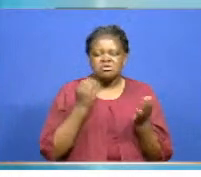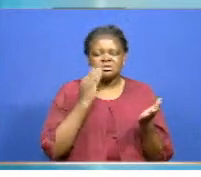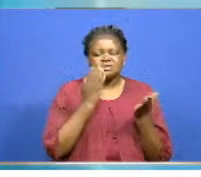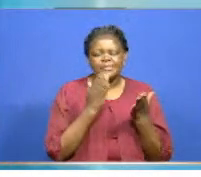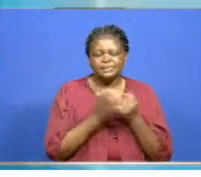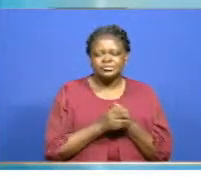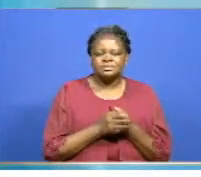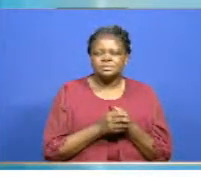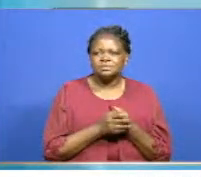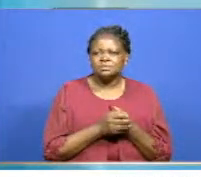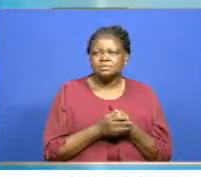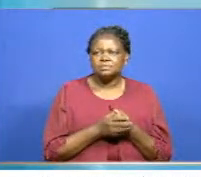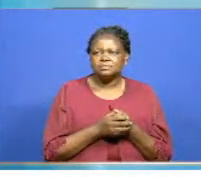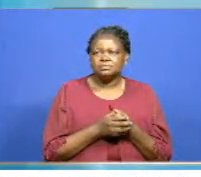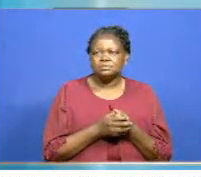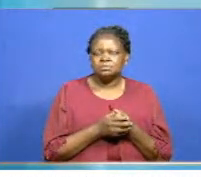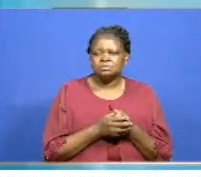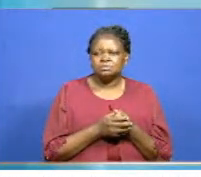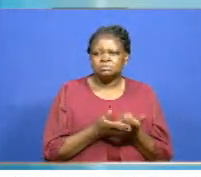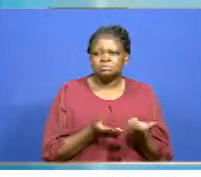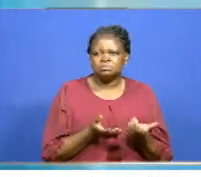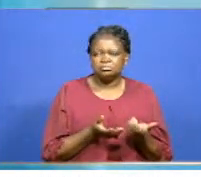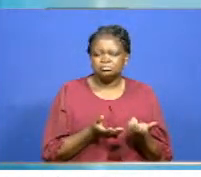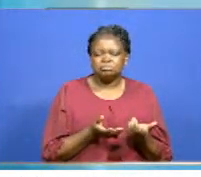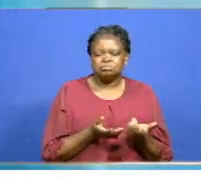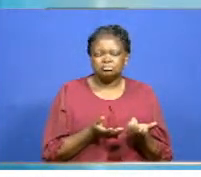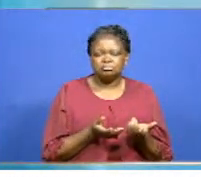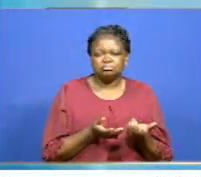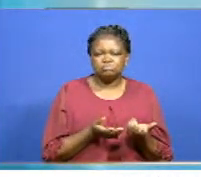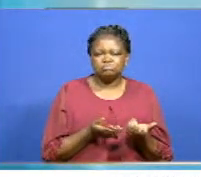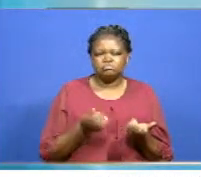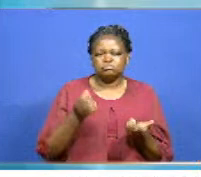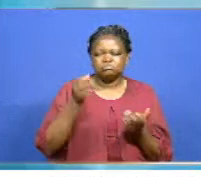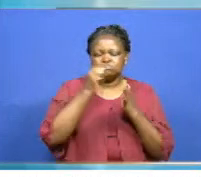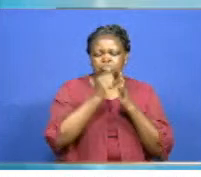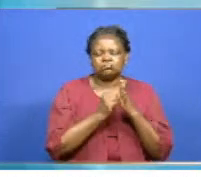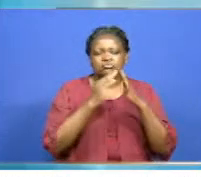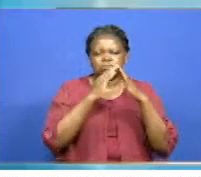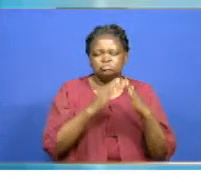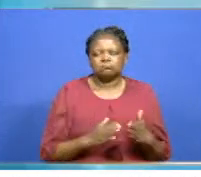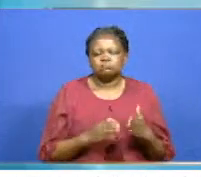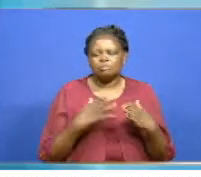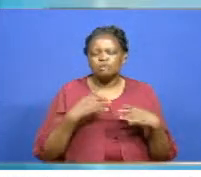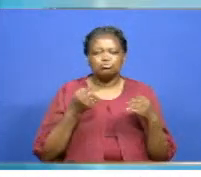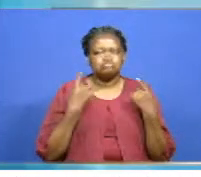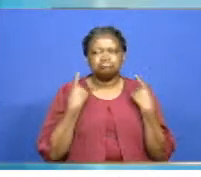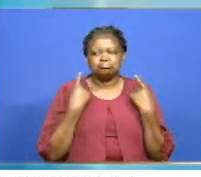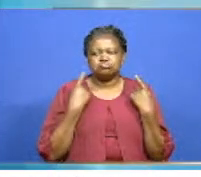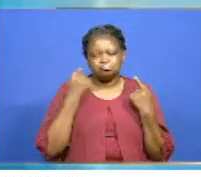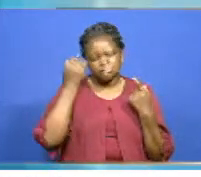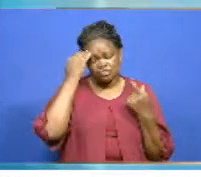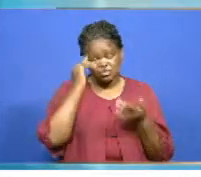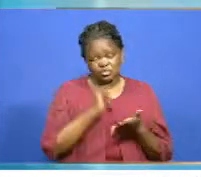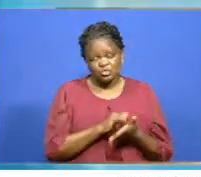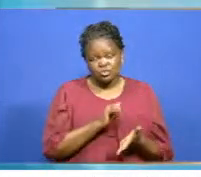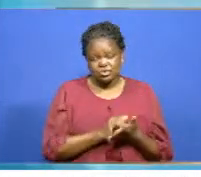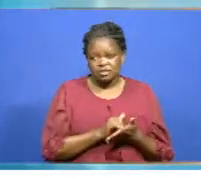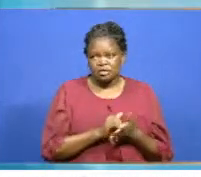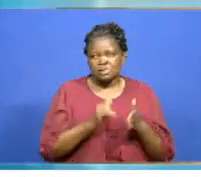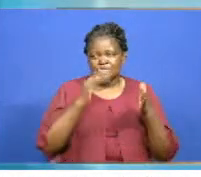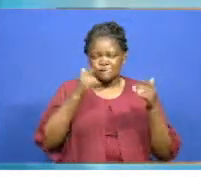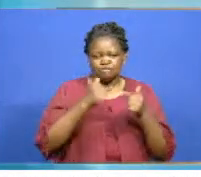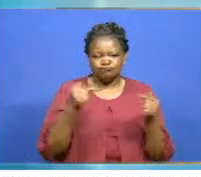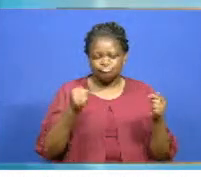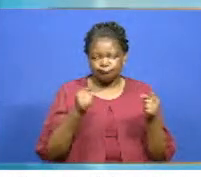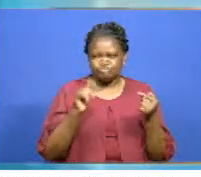the big seat on the hill. And people listen, people, you know, understand that, and they know that the biggest opponent of